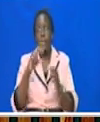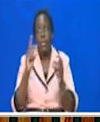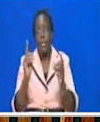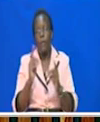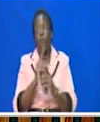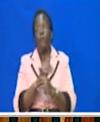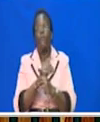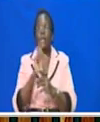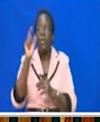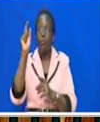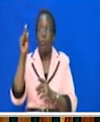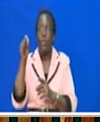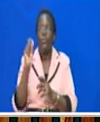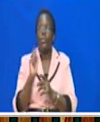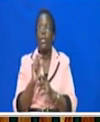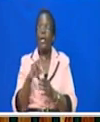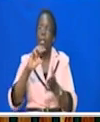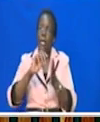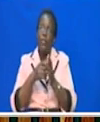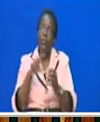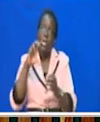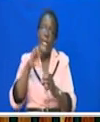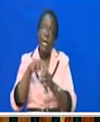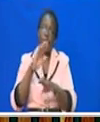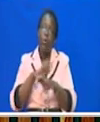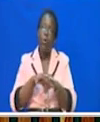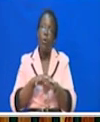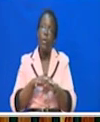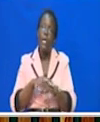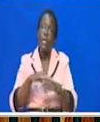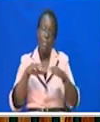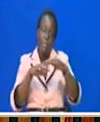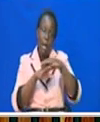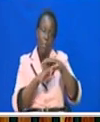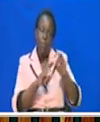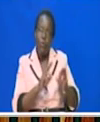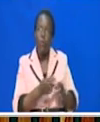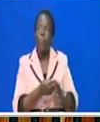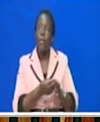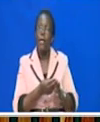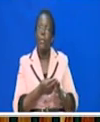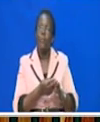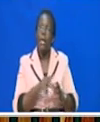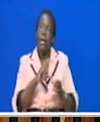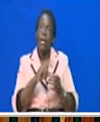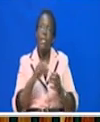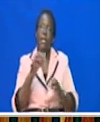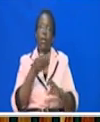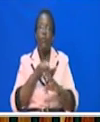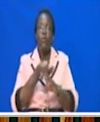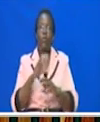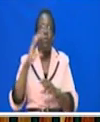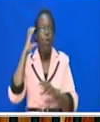various questions that will touch on subtopics ranging from